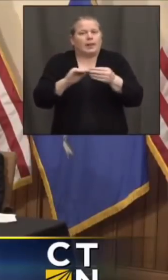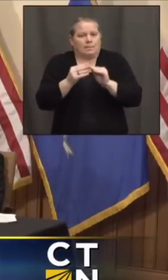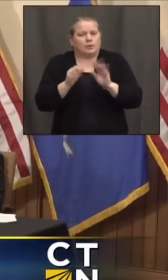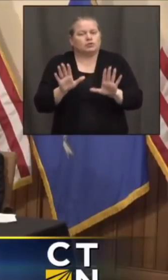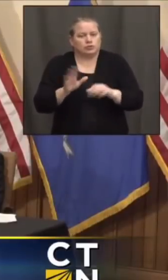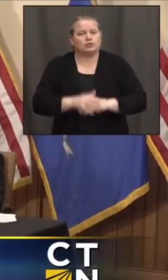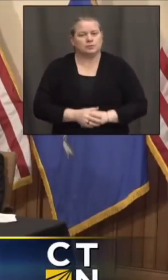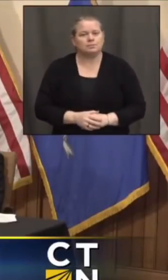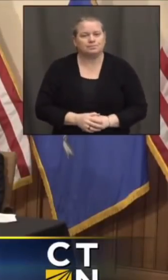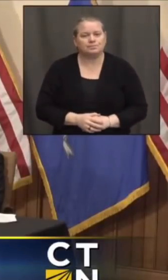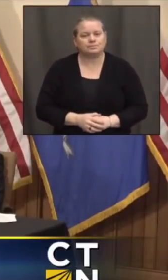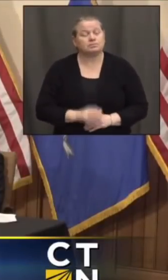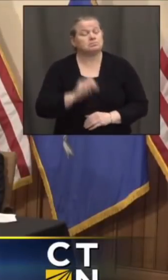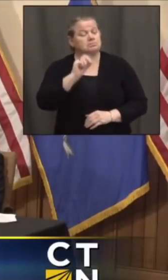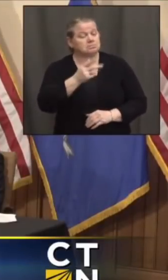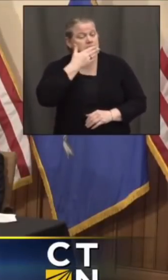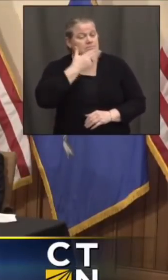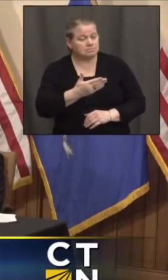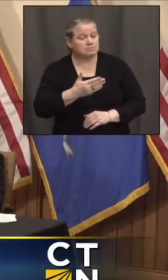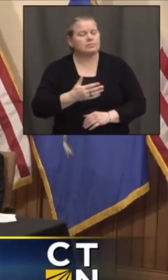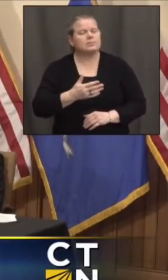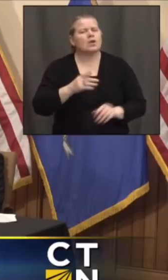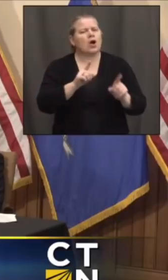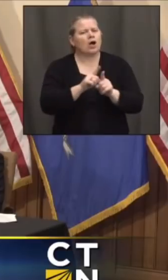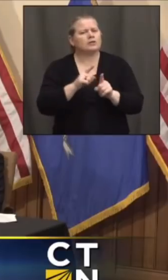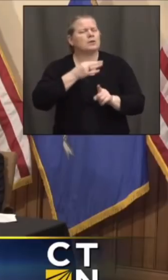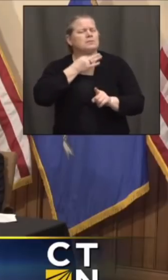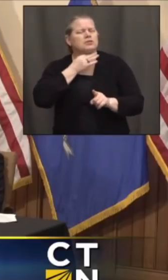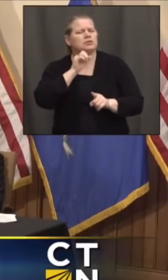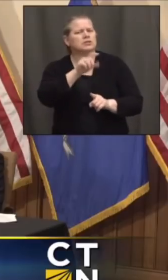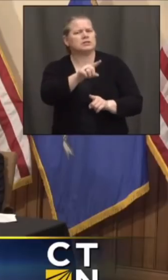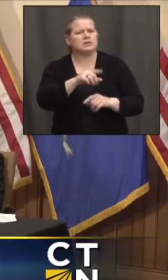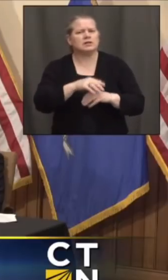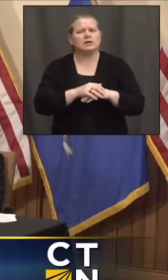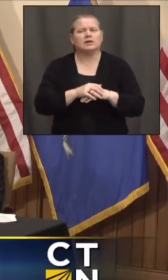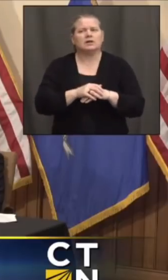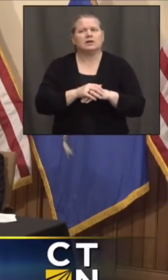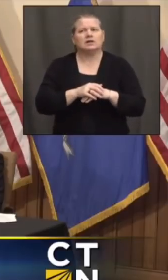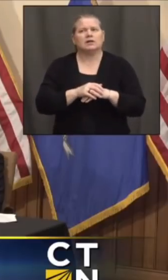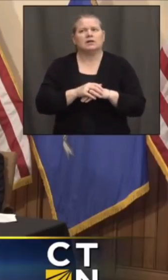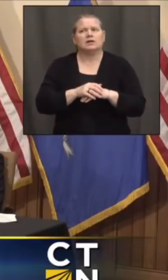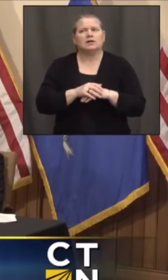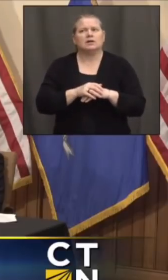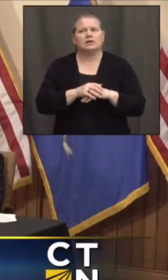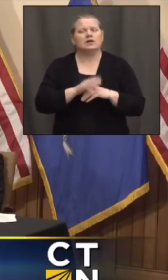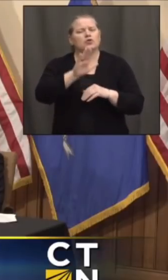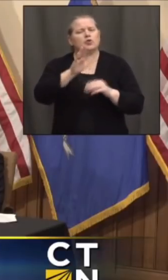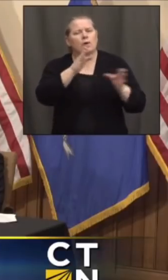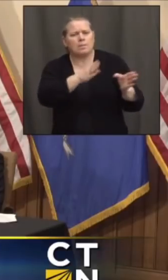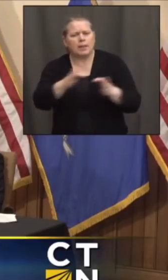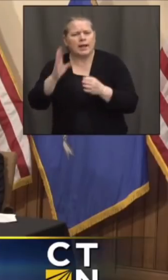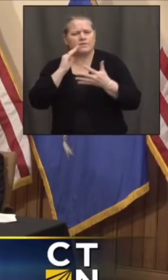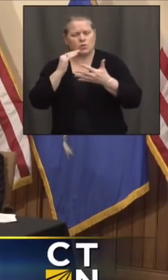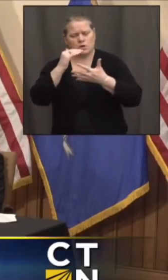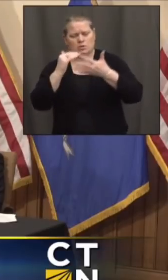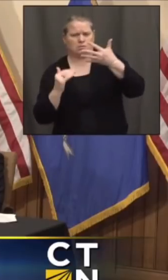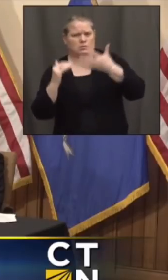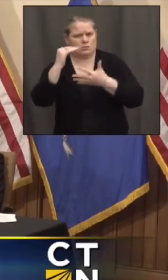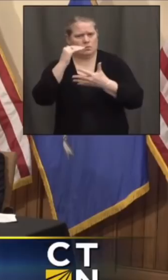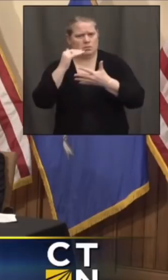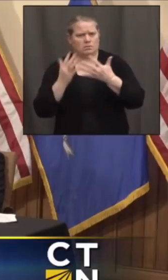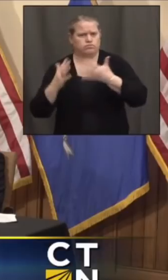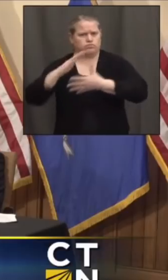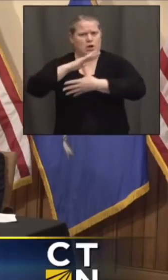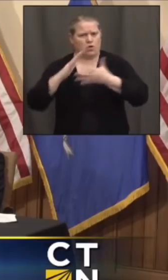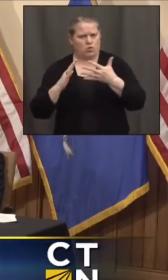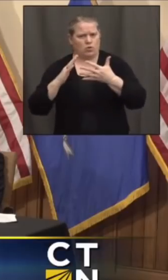I also would like to ask about the kind of ordering of congregate settings. So I understand that congregate settings are being done